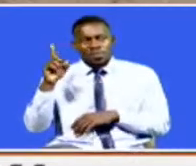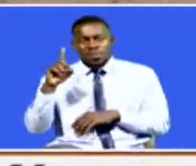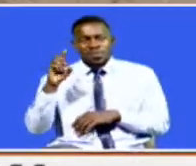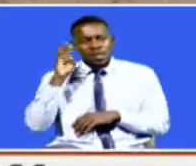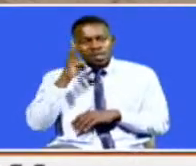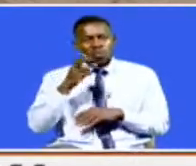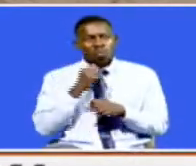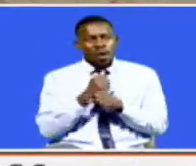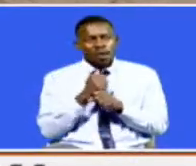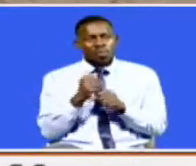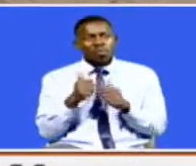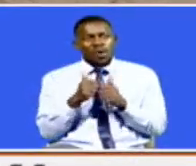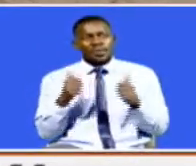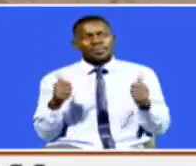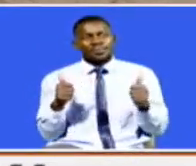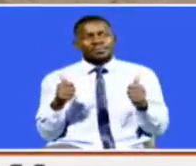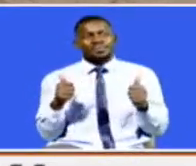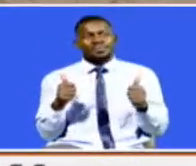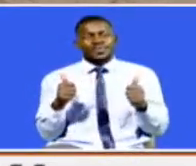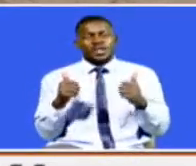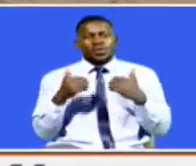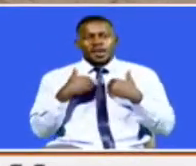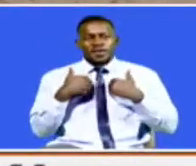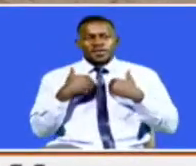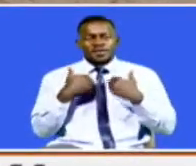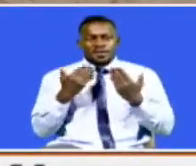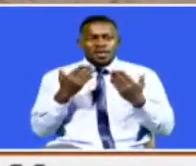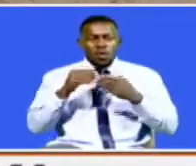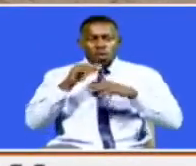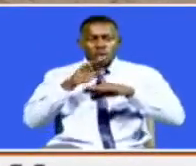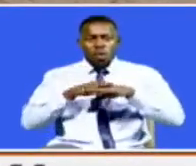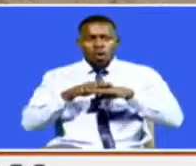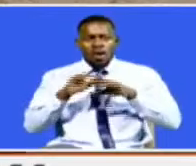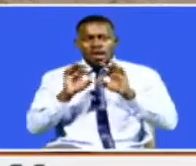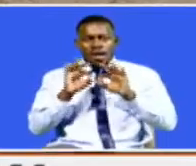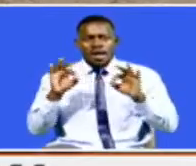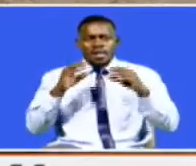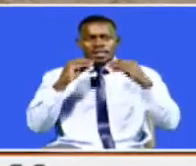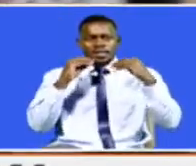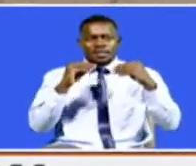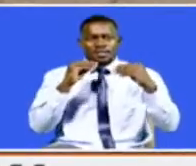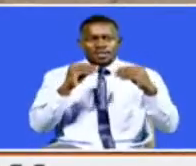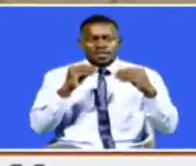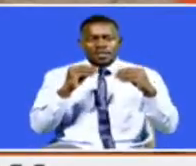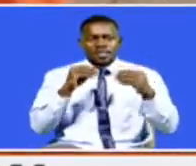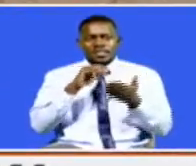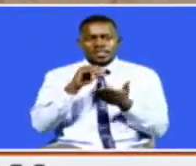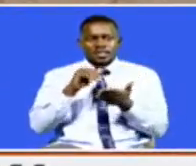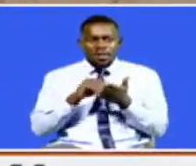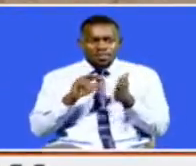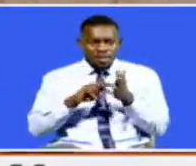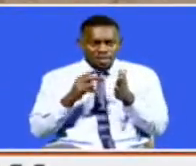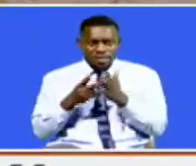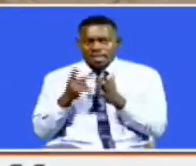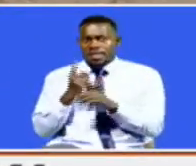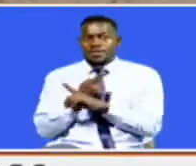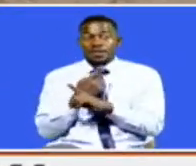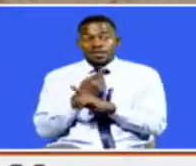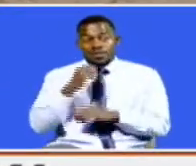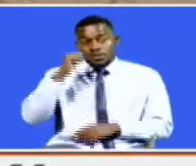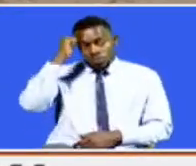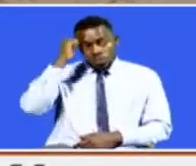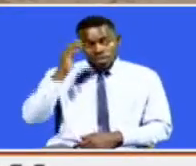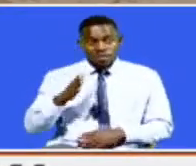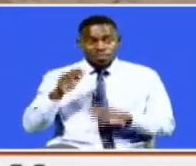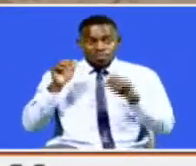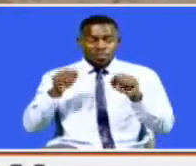wherever I am. So we have had to come up with what we are calling virtual teaching centers that enables students logging in from different time zones to be able to log in